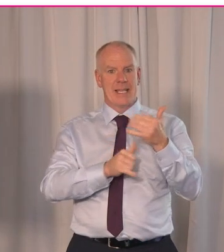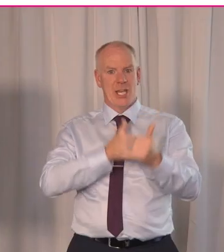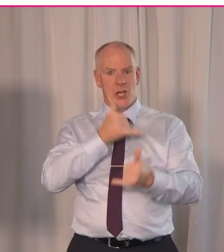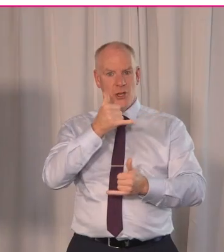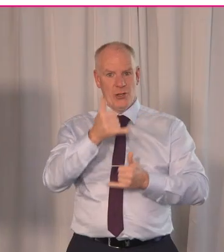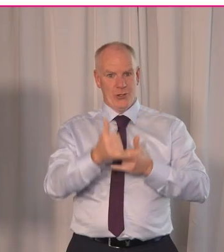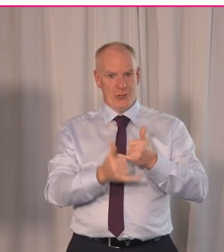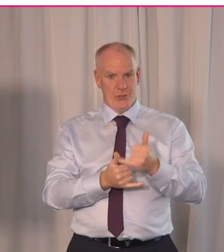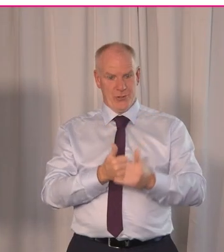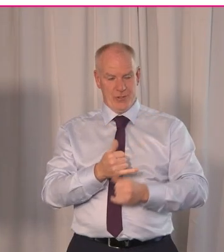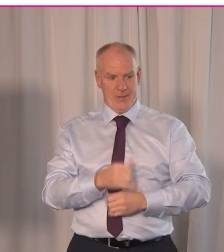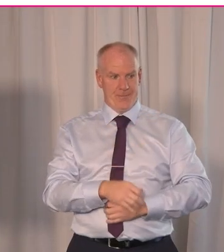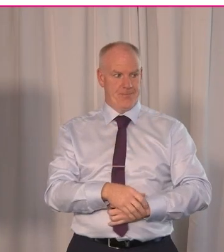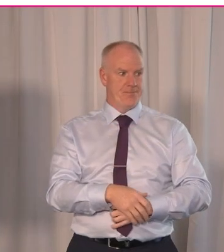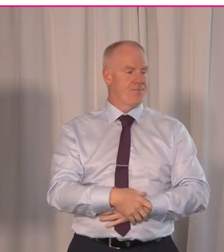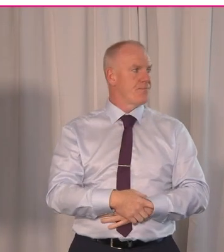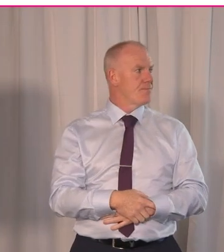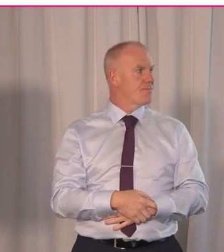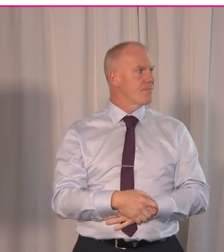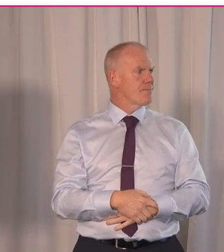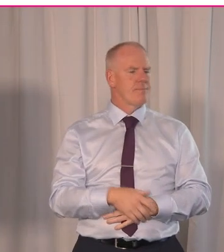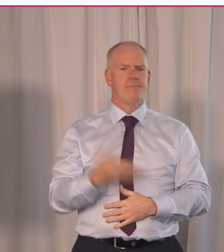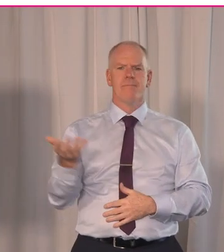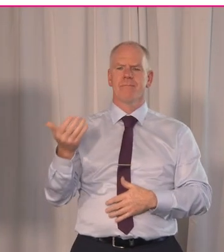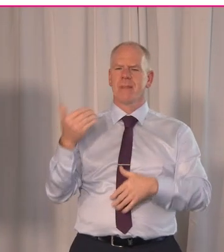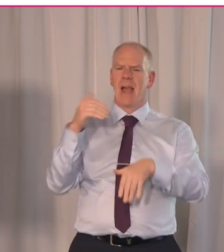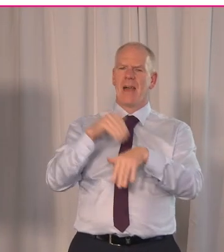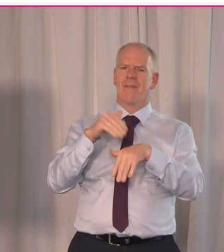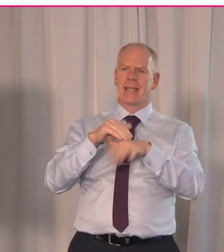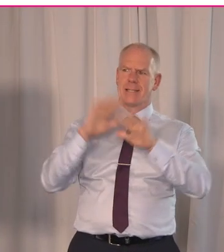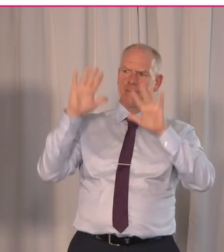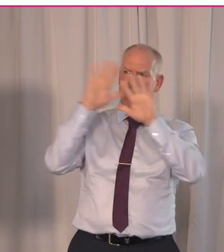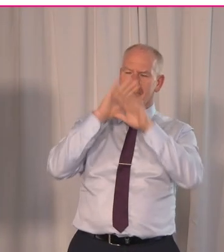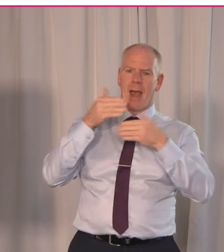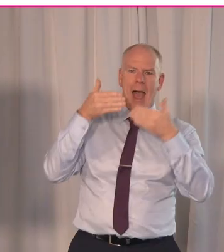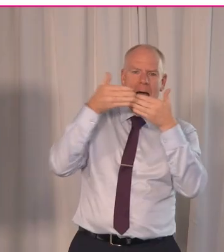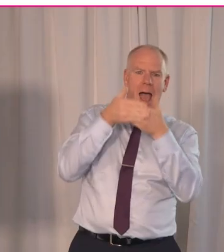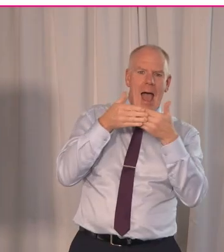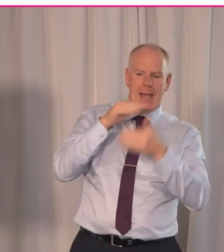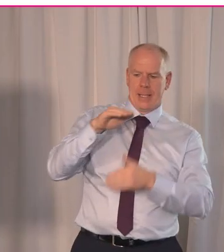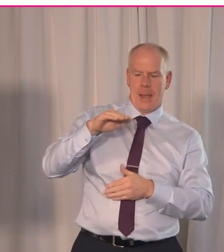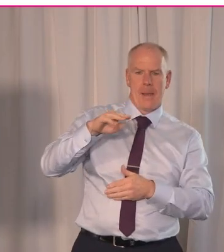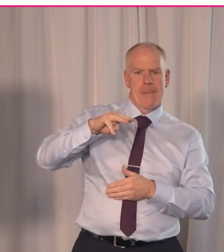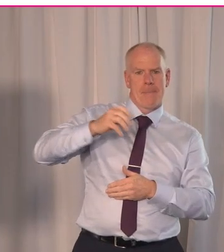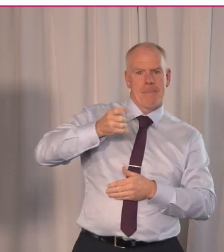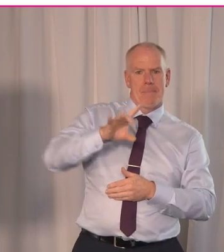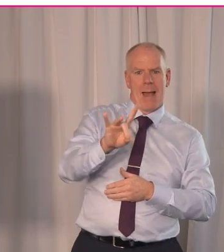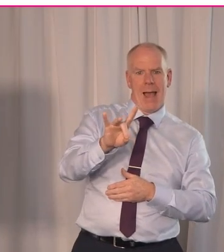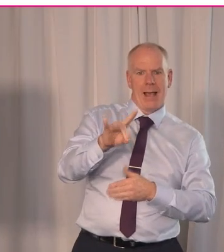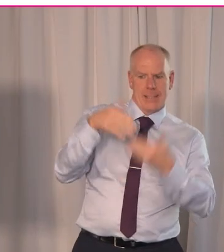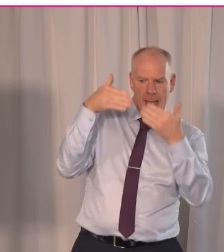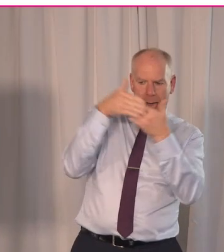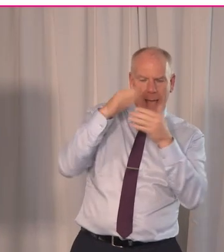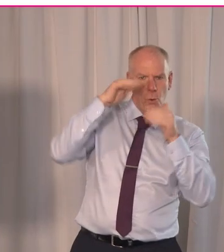I just want to talk a little bit about the toll that masking can take on the body, and then I'm going to move on to maternity care.